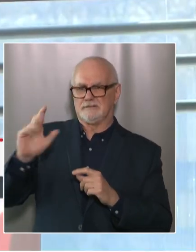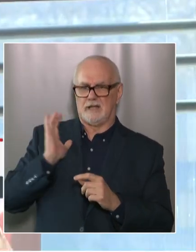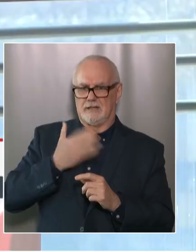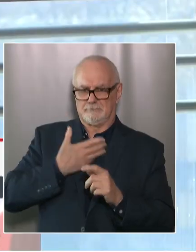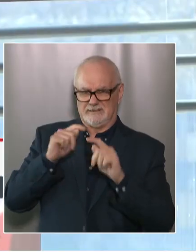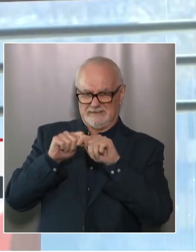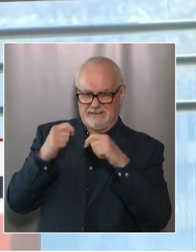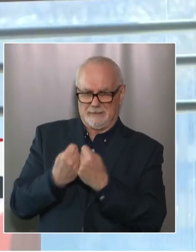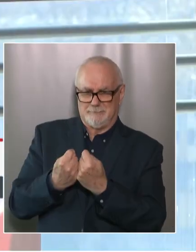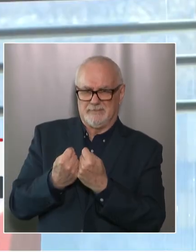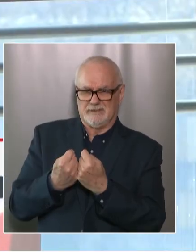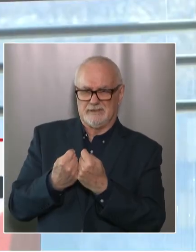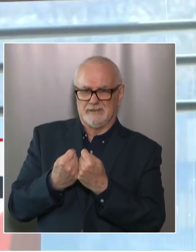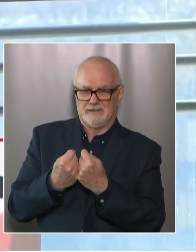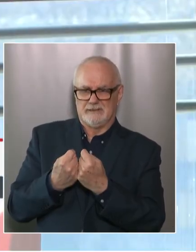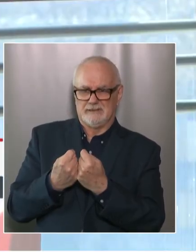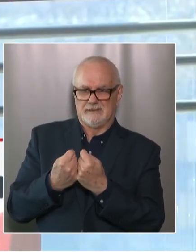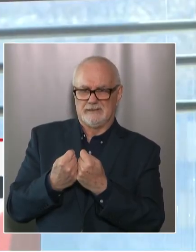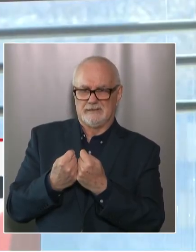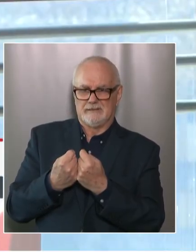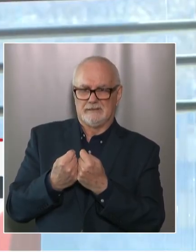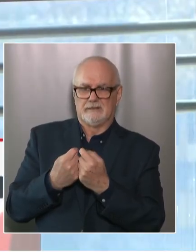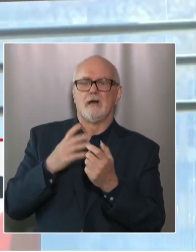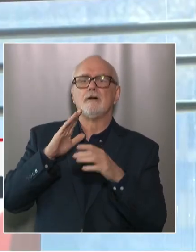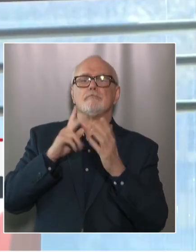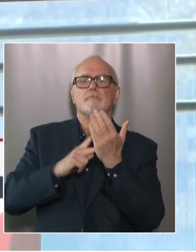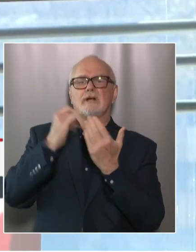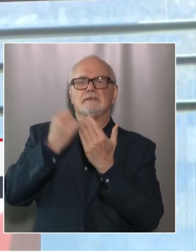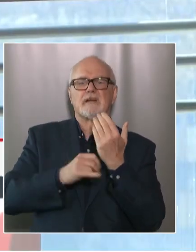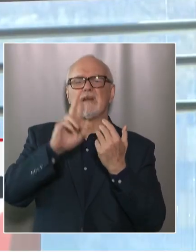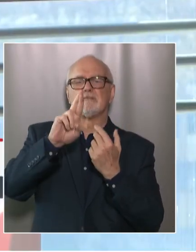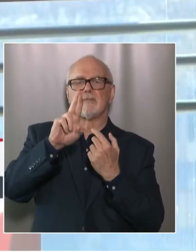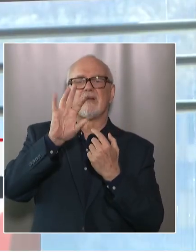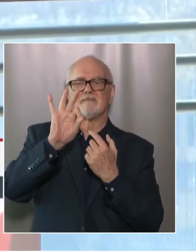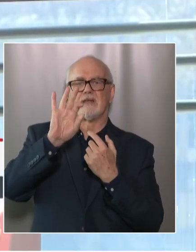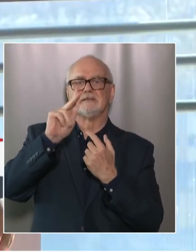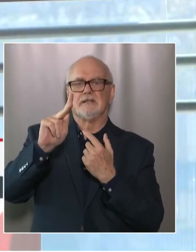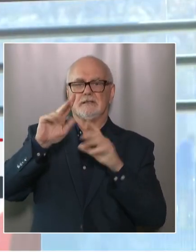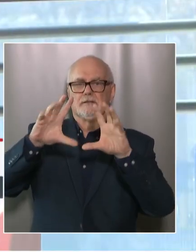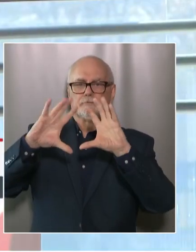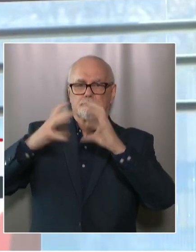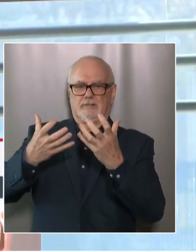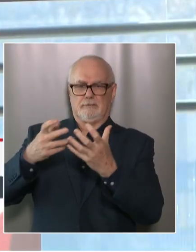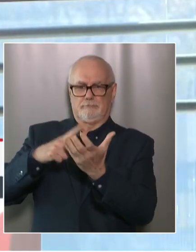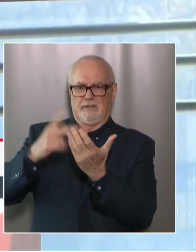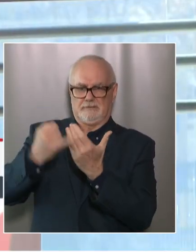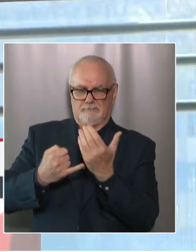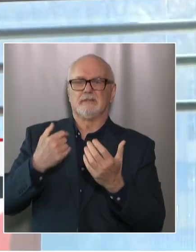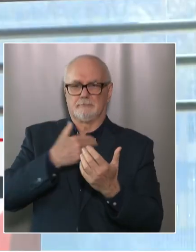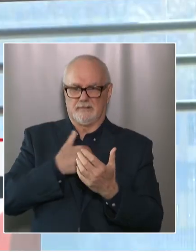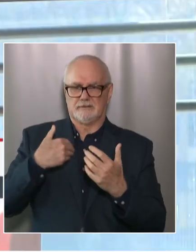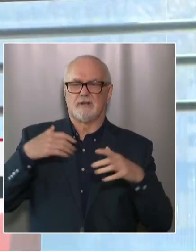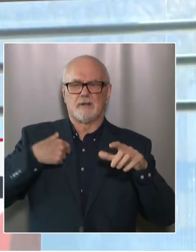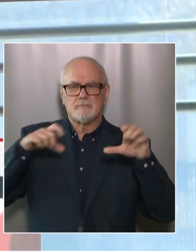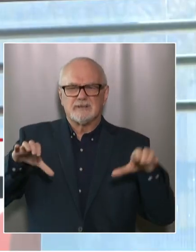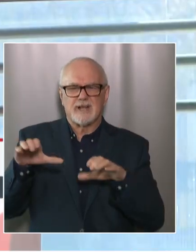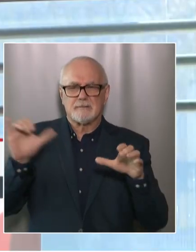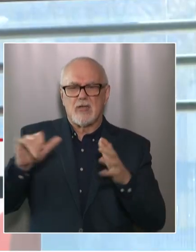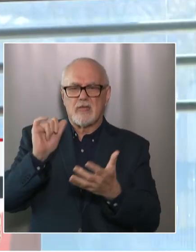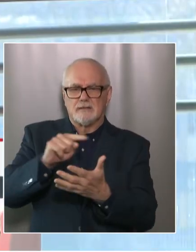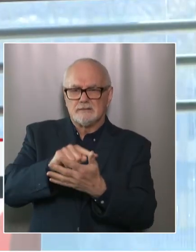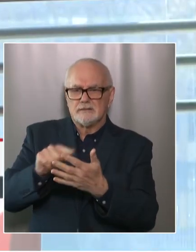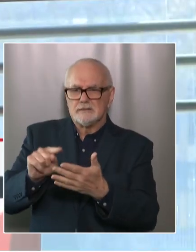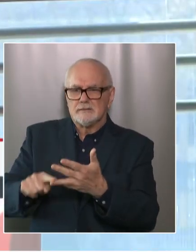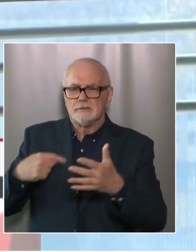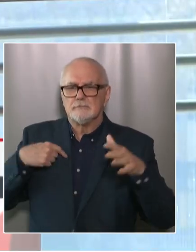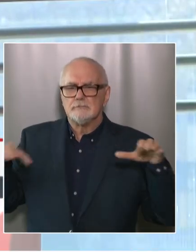on our project, even on RFK that we're doing now, like, do we have to do some of these things just because we've always